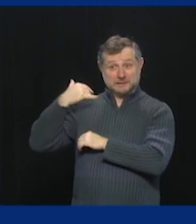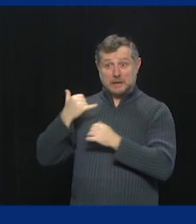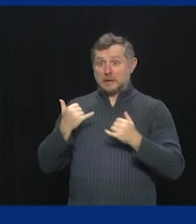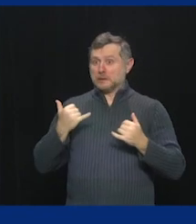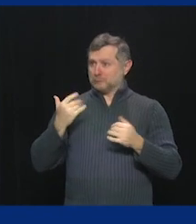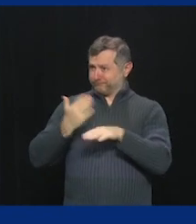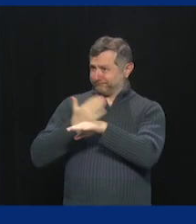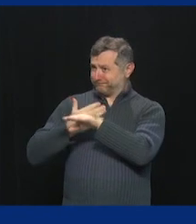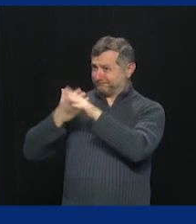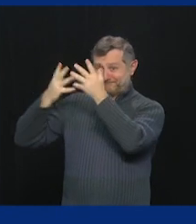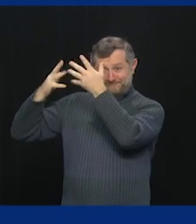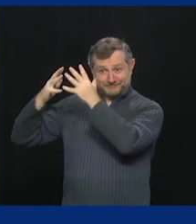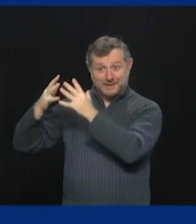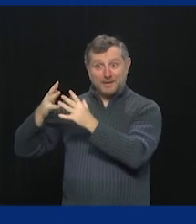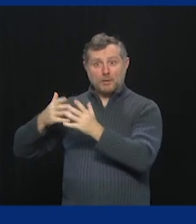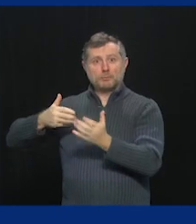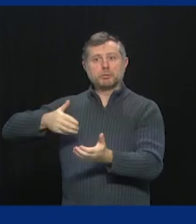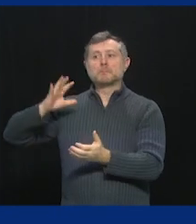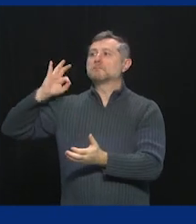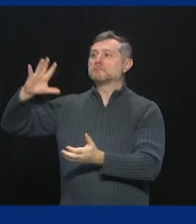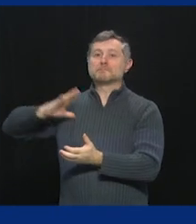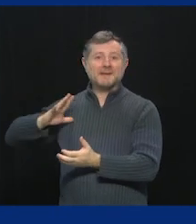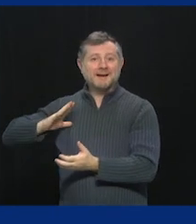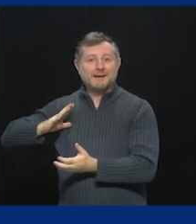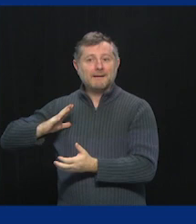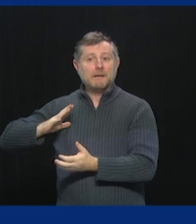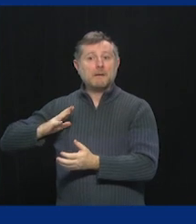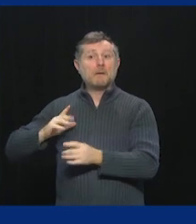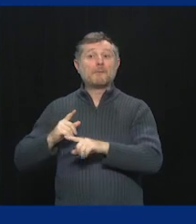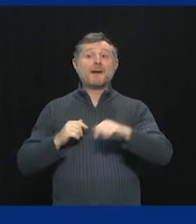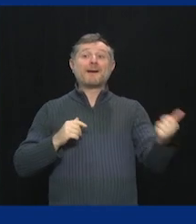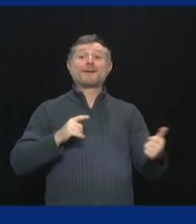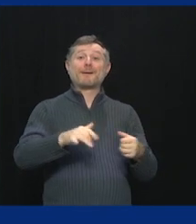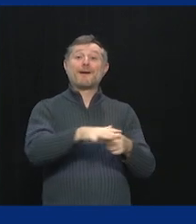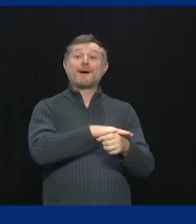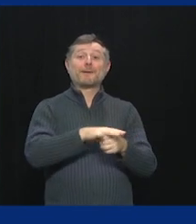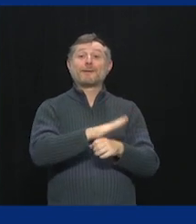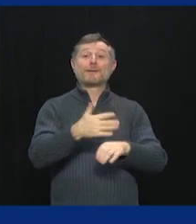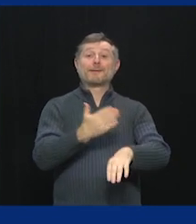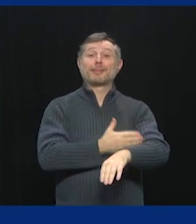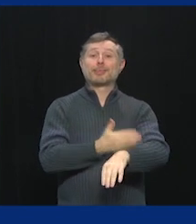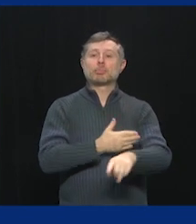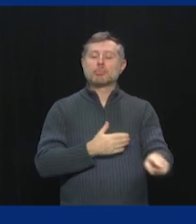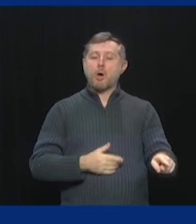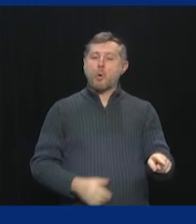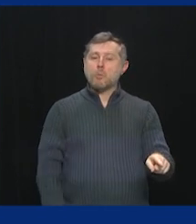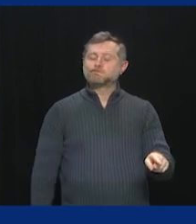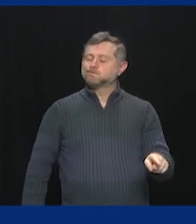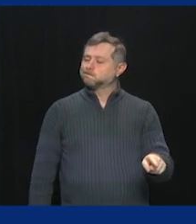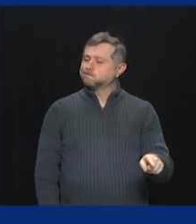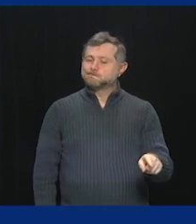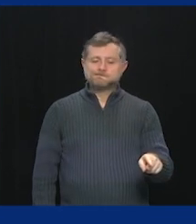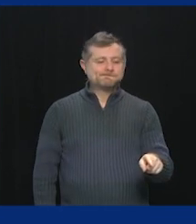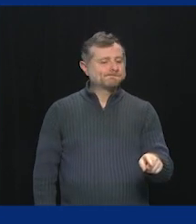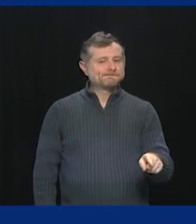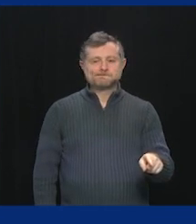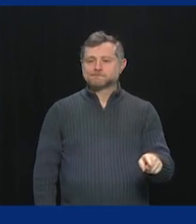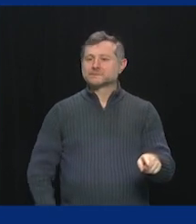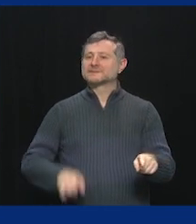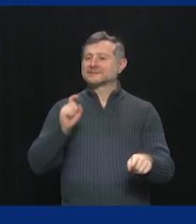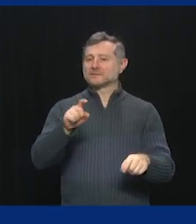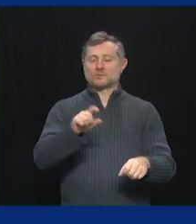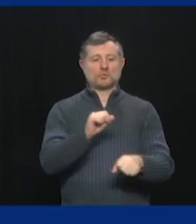telling us that there are ways that we can fight back. But there are far too many stations, and we know exactly where they are, where the work needs to be